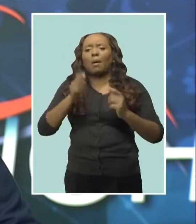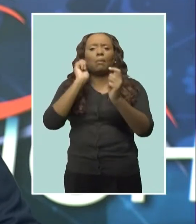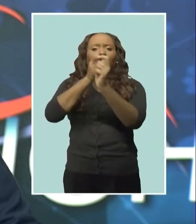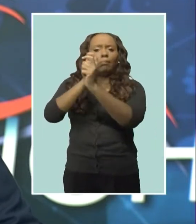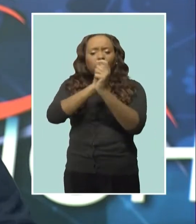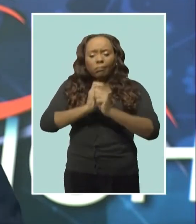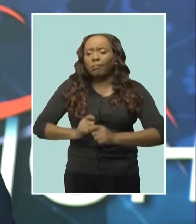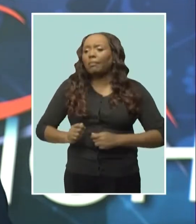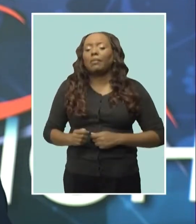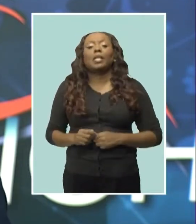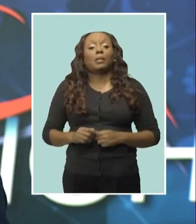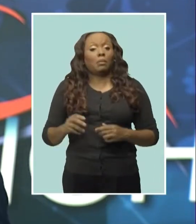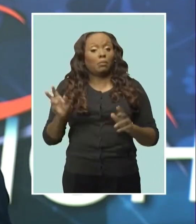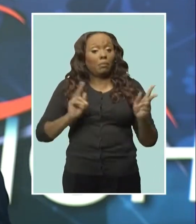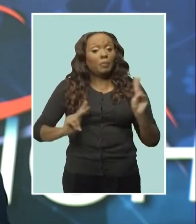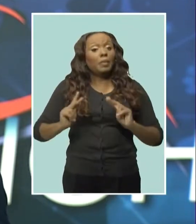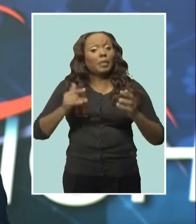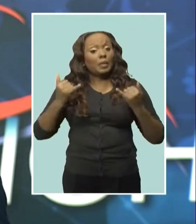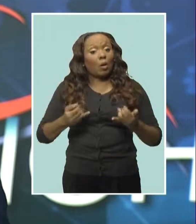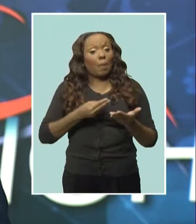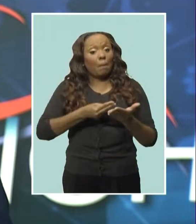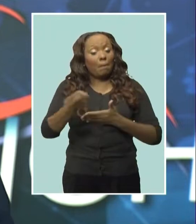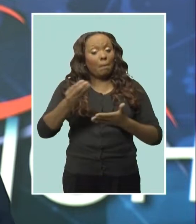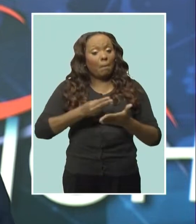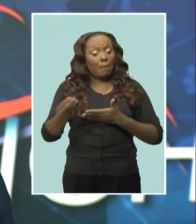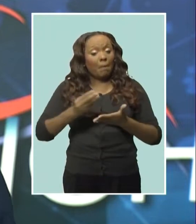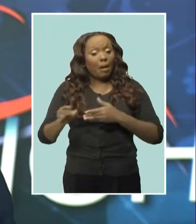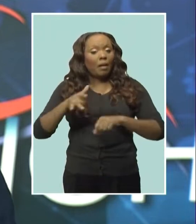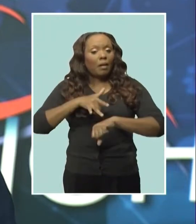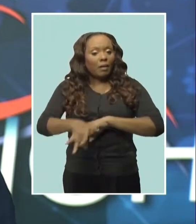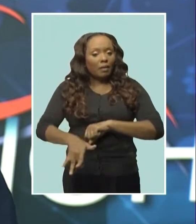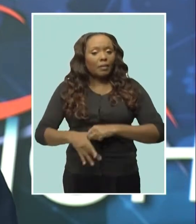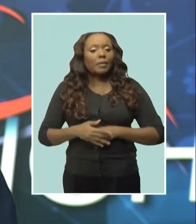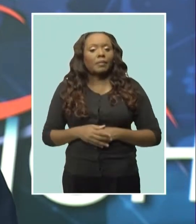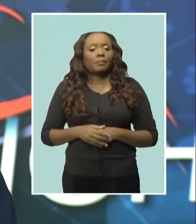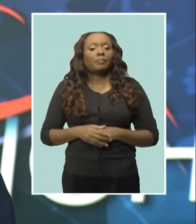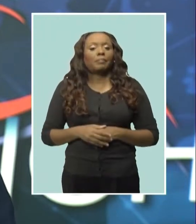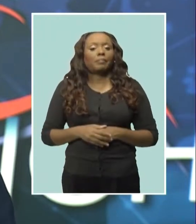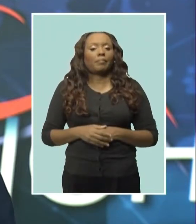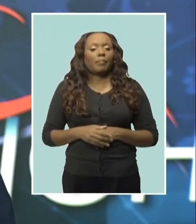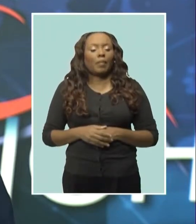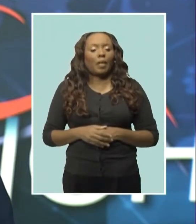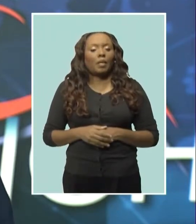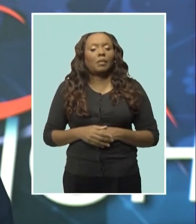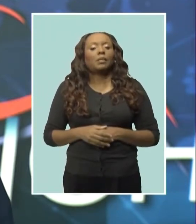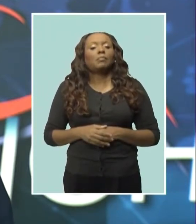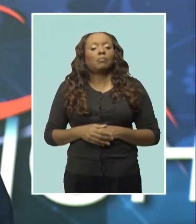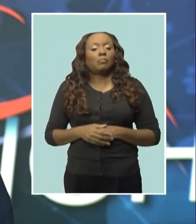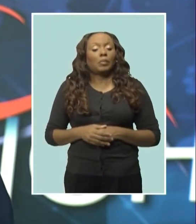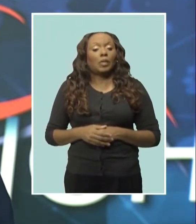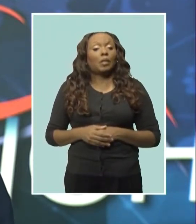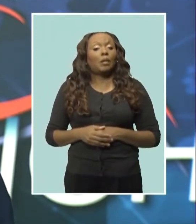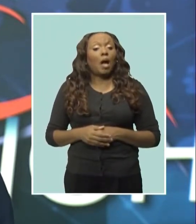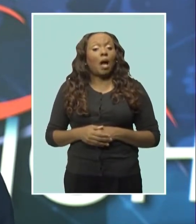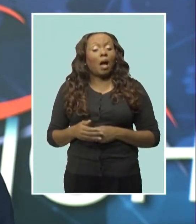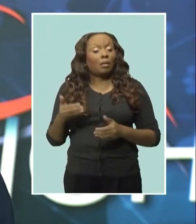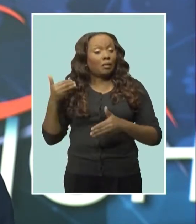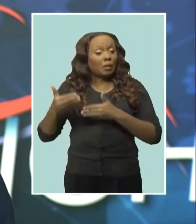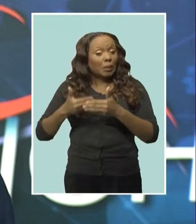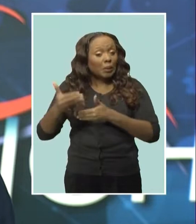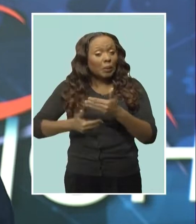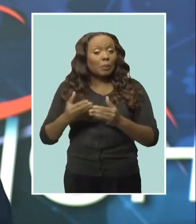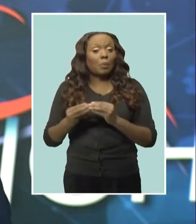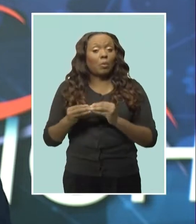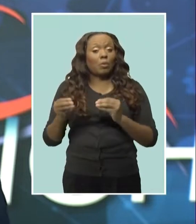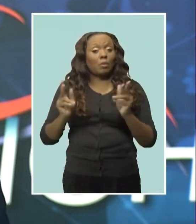than usual as the start of that hurricane season approaches. But they expect that as the month approaches and progresses, more customers will come